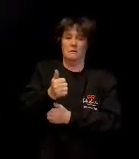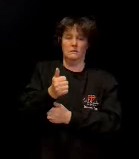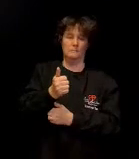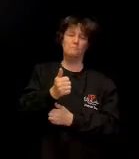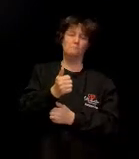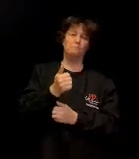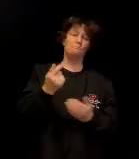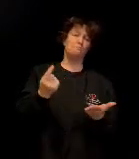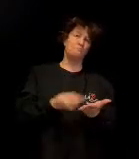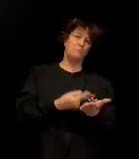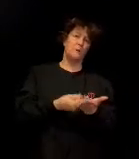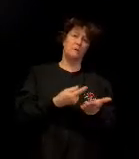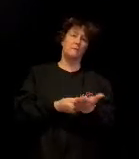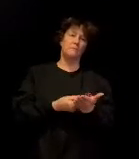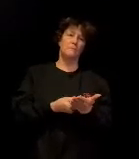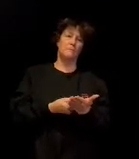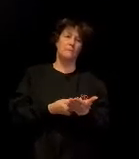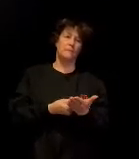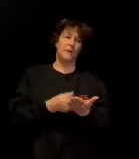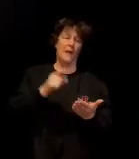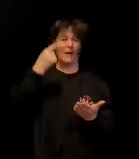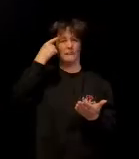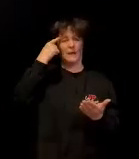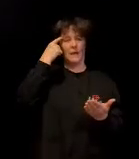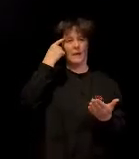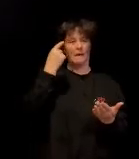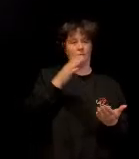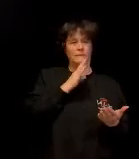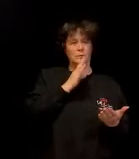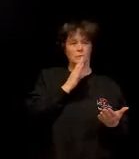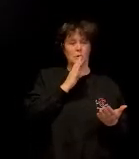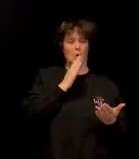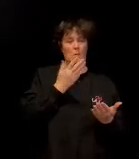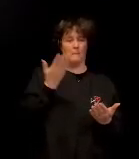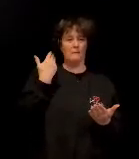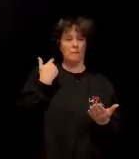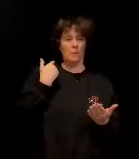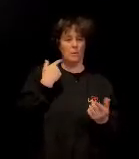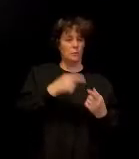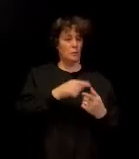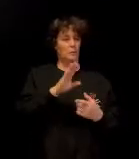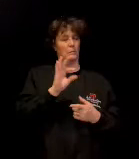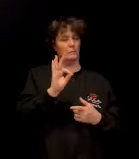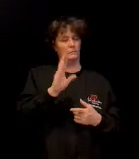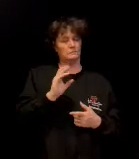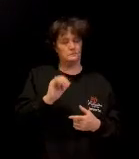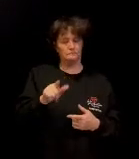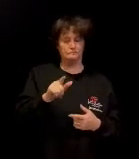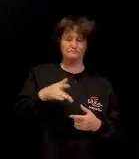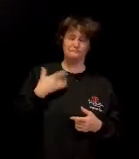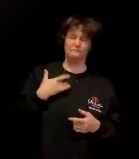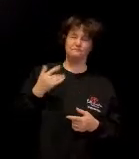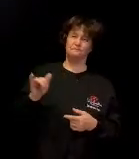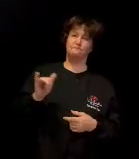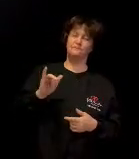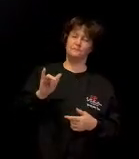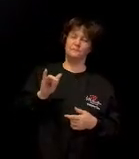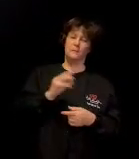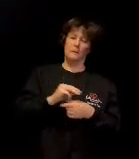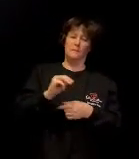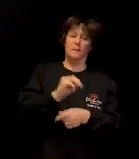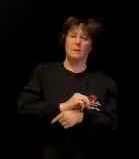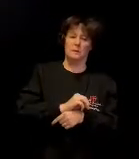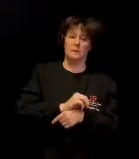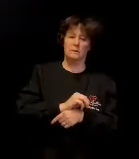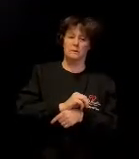You know, sometimes ministry, I think I've talked to Pastor Paul about this before, but sometimes I just feel like ministry